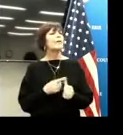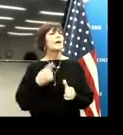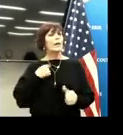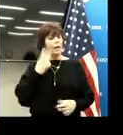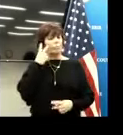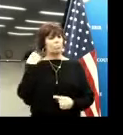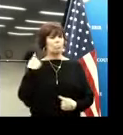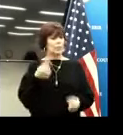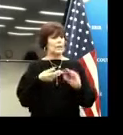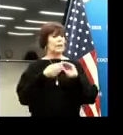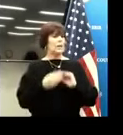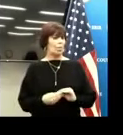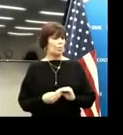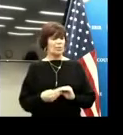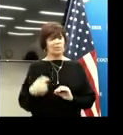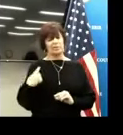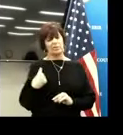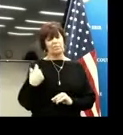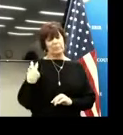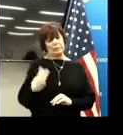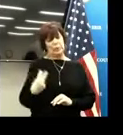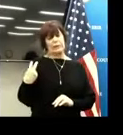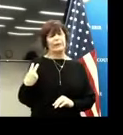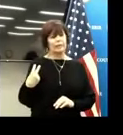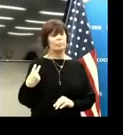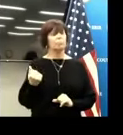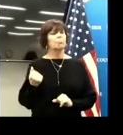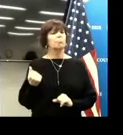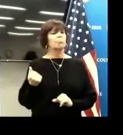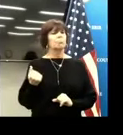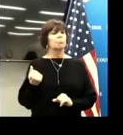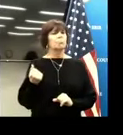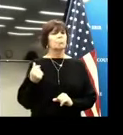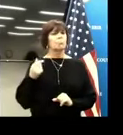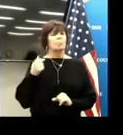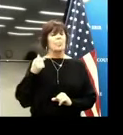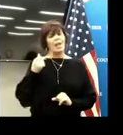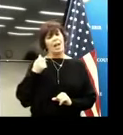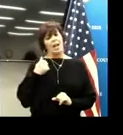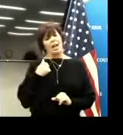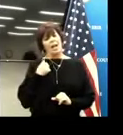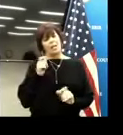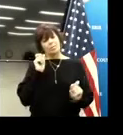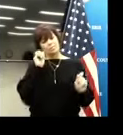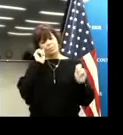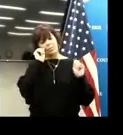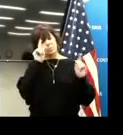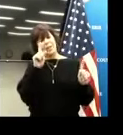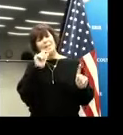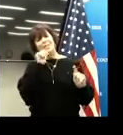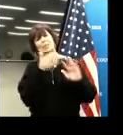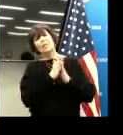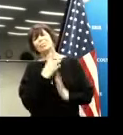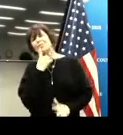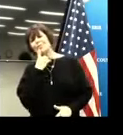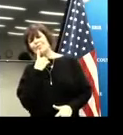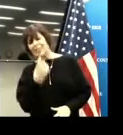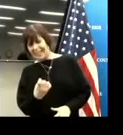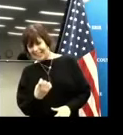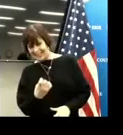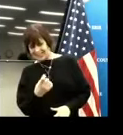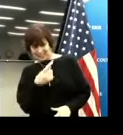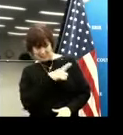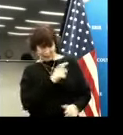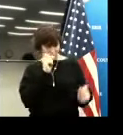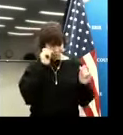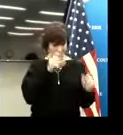over the past 48 hours, and I think I'm just surprised that nothing went red. I'm wondering if you share in my